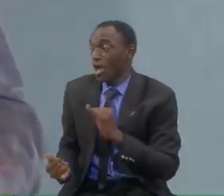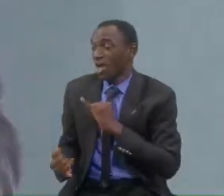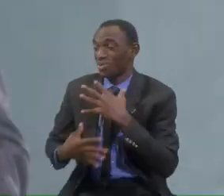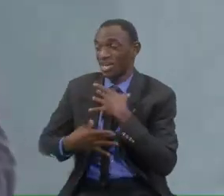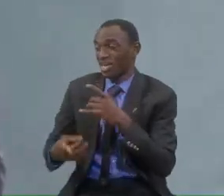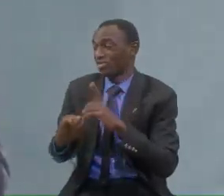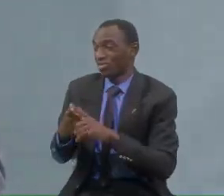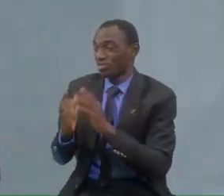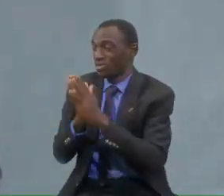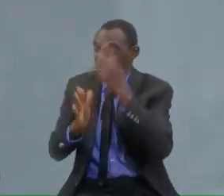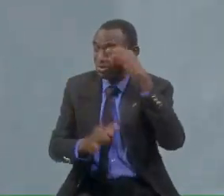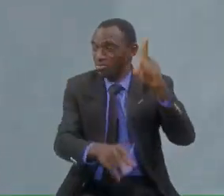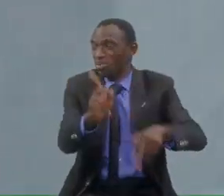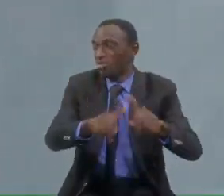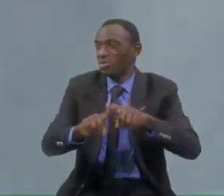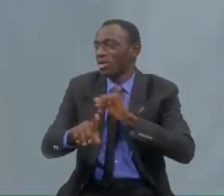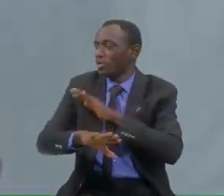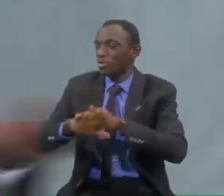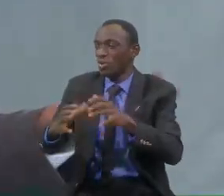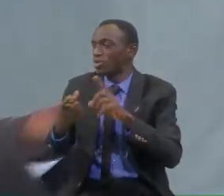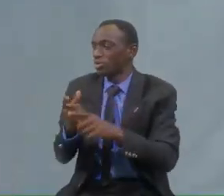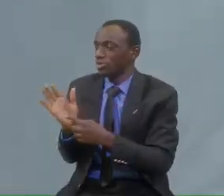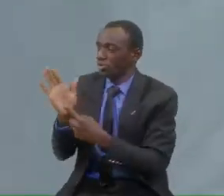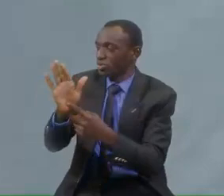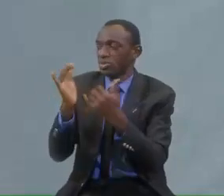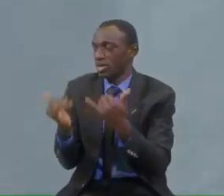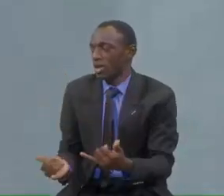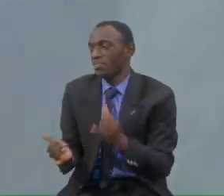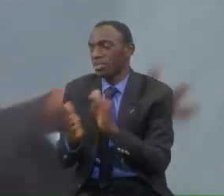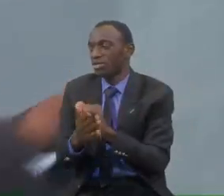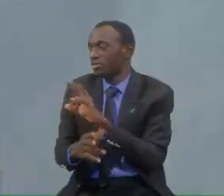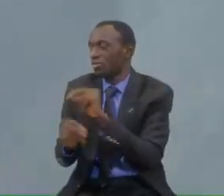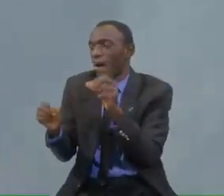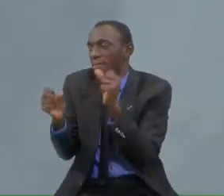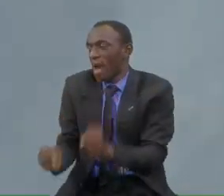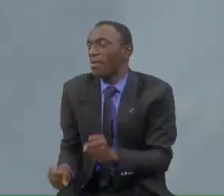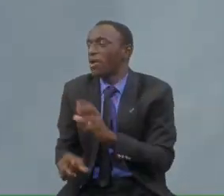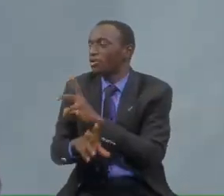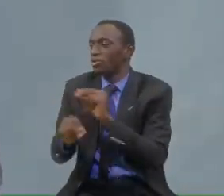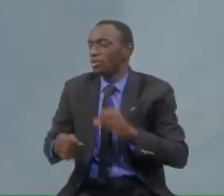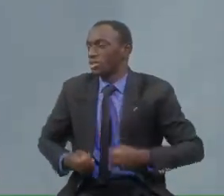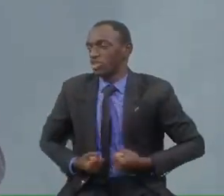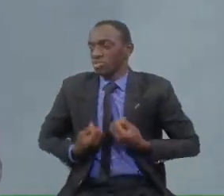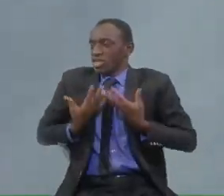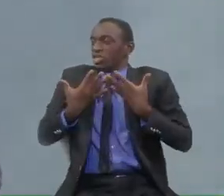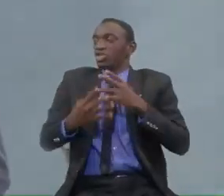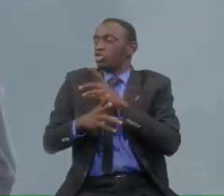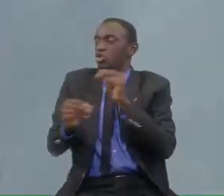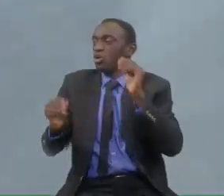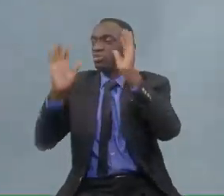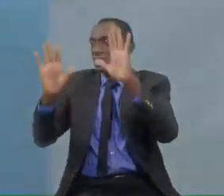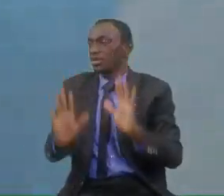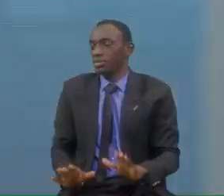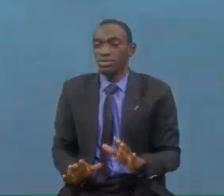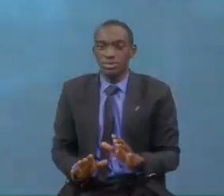want a showdown that, you know, no power, no inspiration, no miracle. No, I didn't